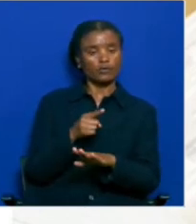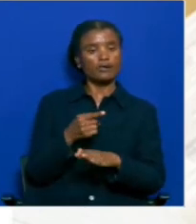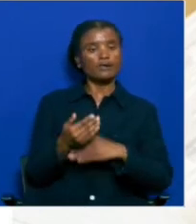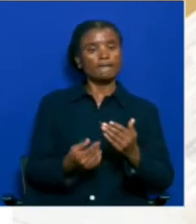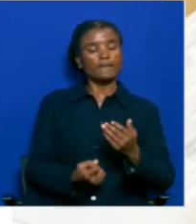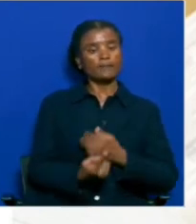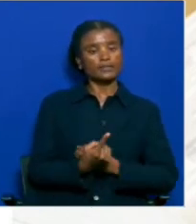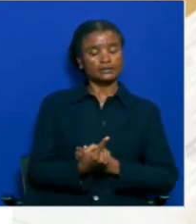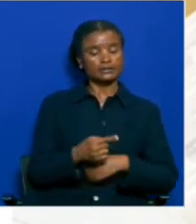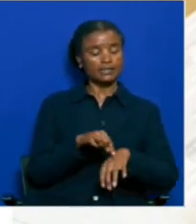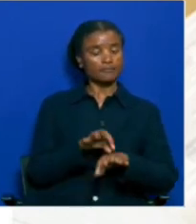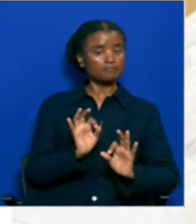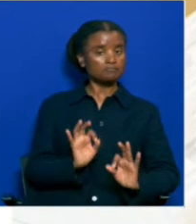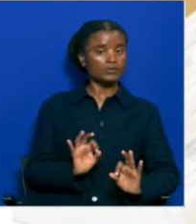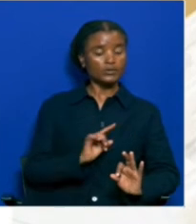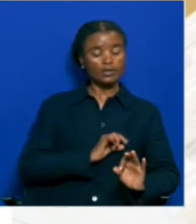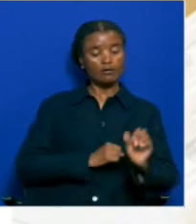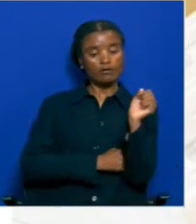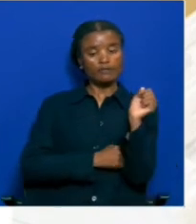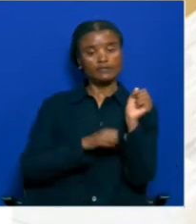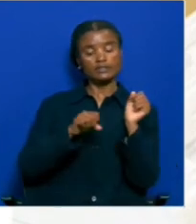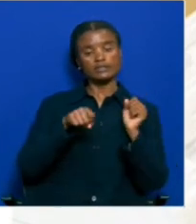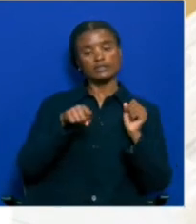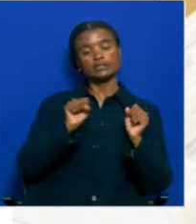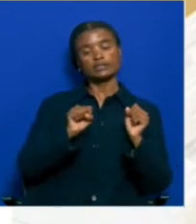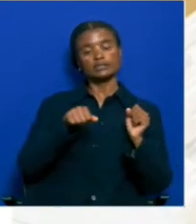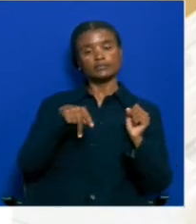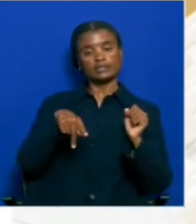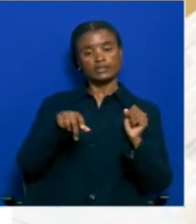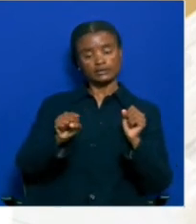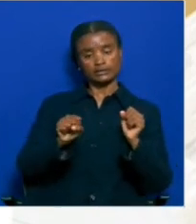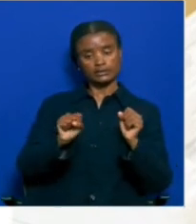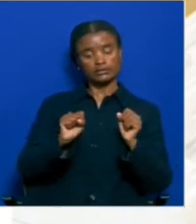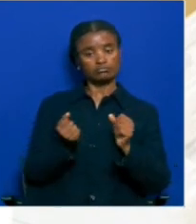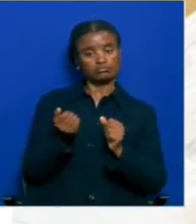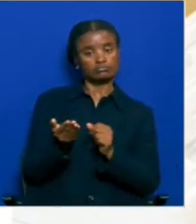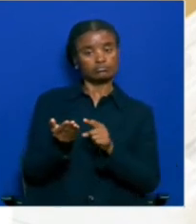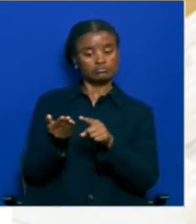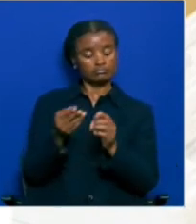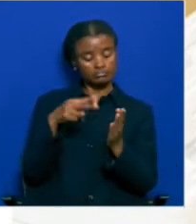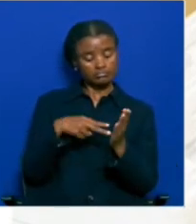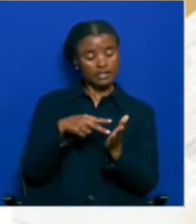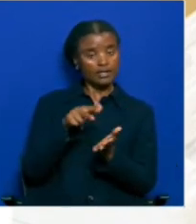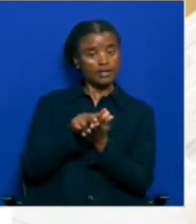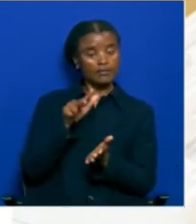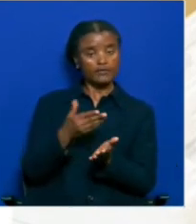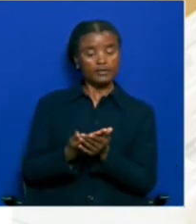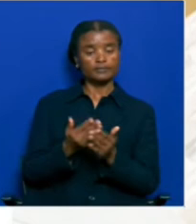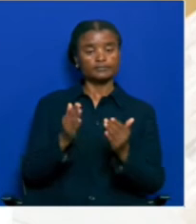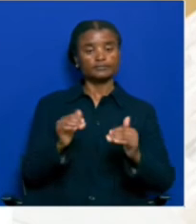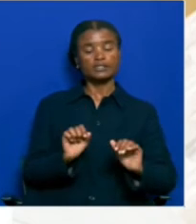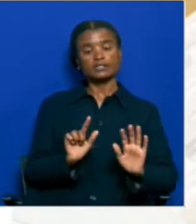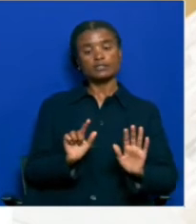the Office Sub-Provincial Commissioner for approval. Yes, yes. At 729, 7.2.9, it